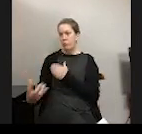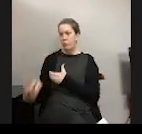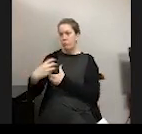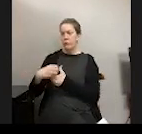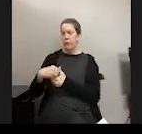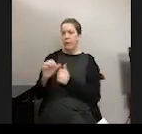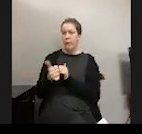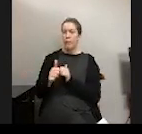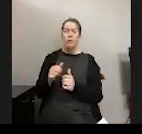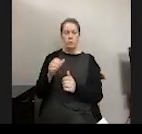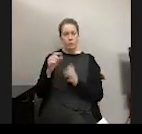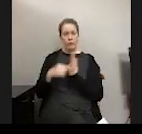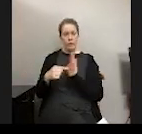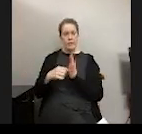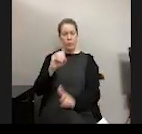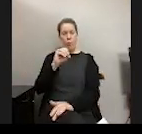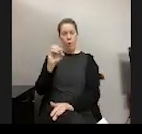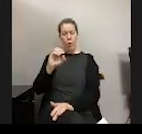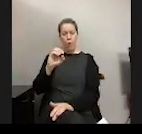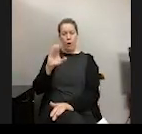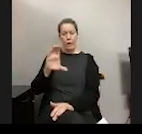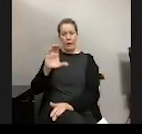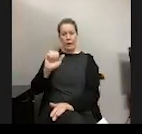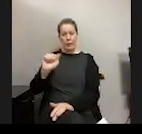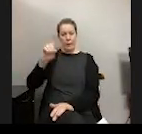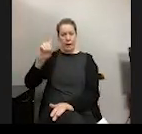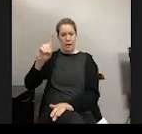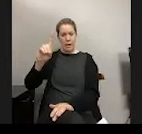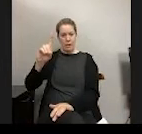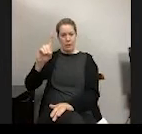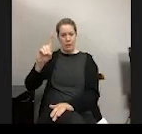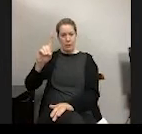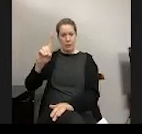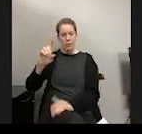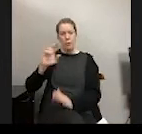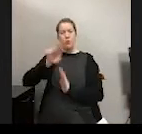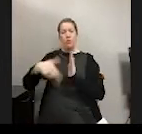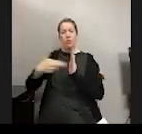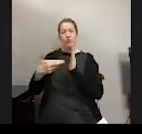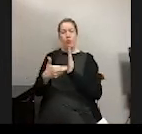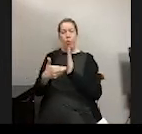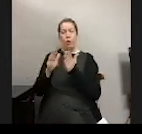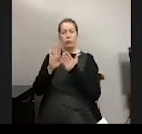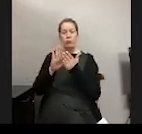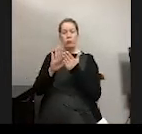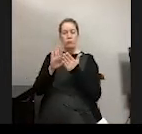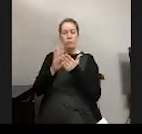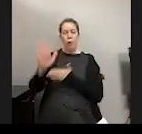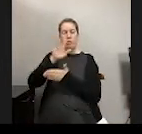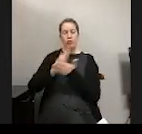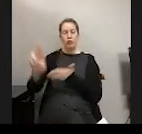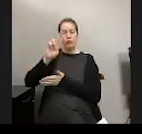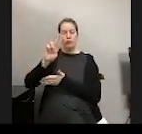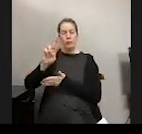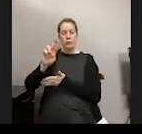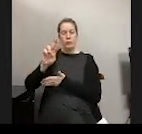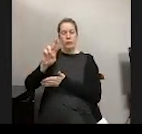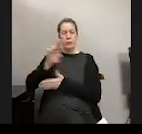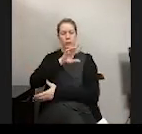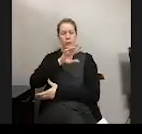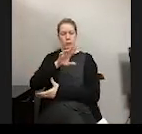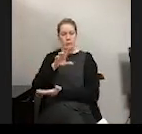being a university used as an example. What are the roles that post-secondary institutions will play in helping inform